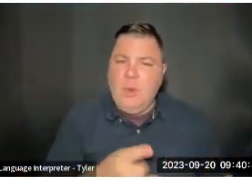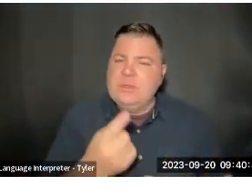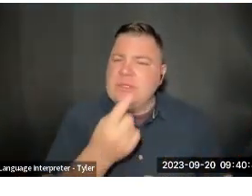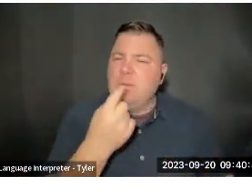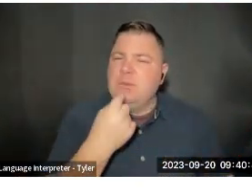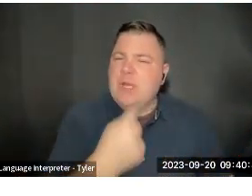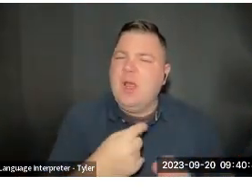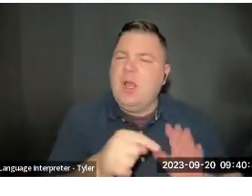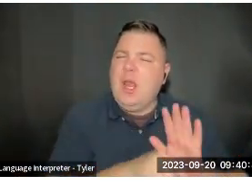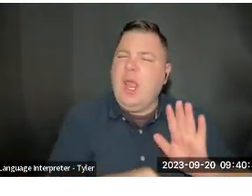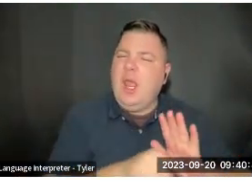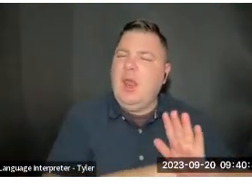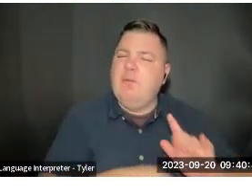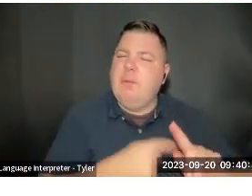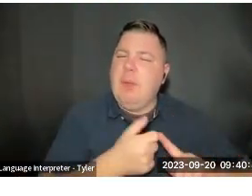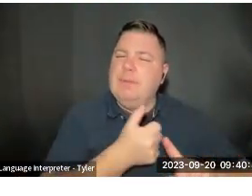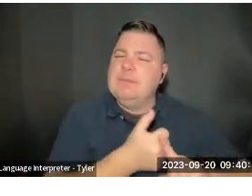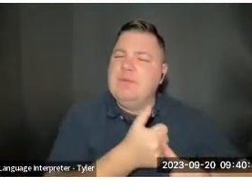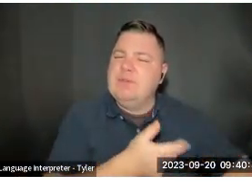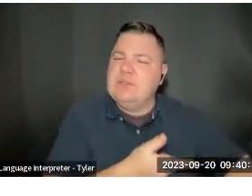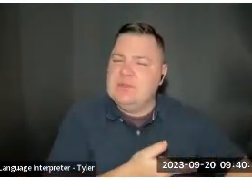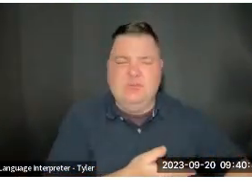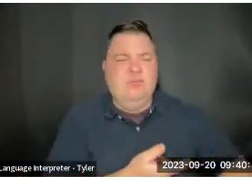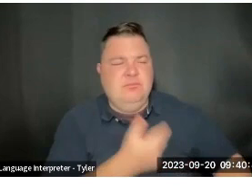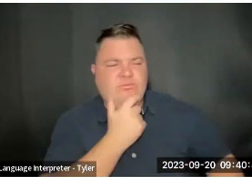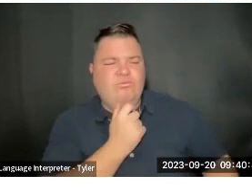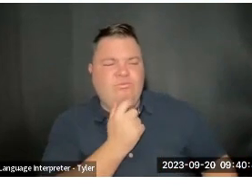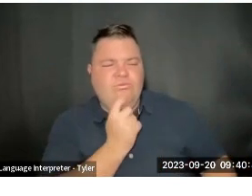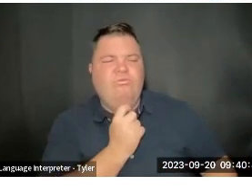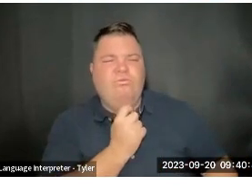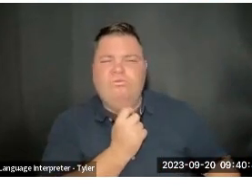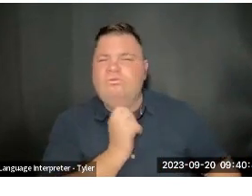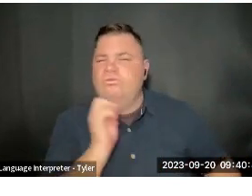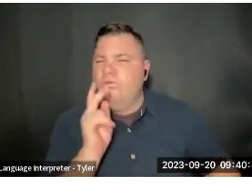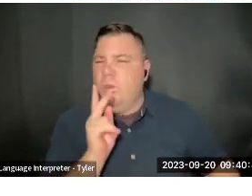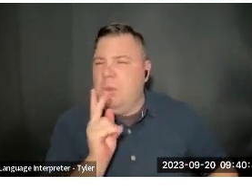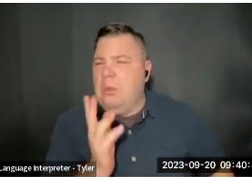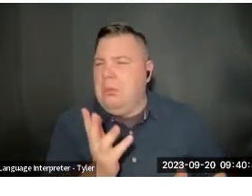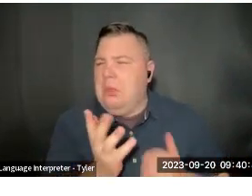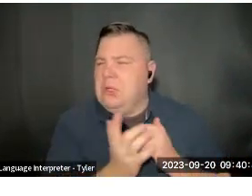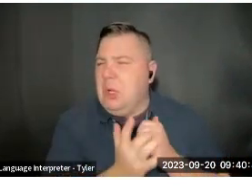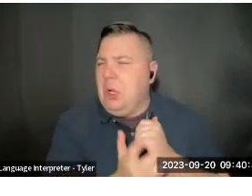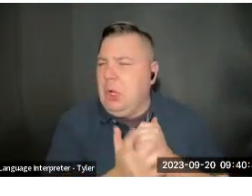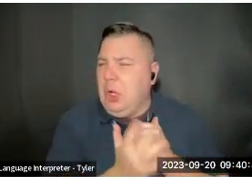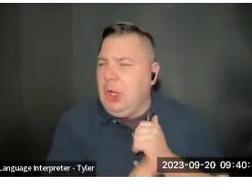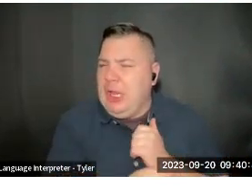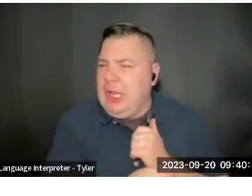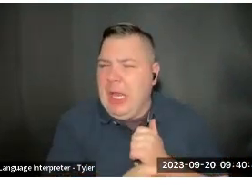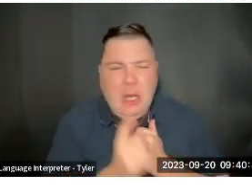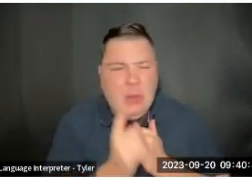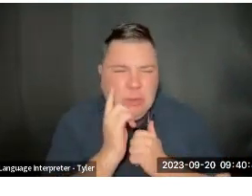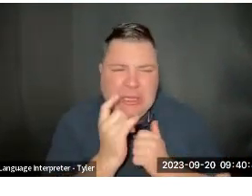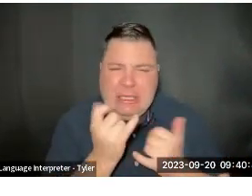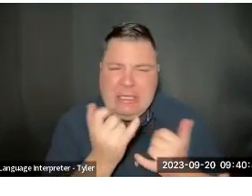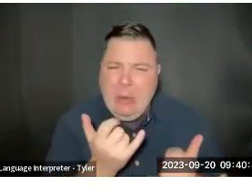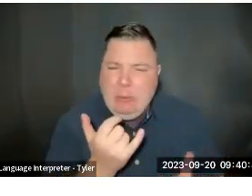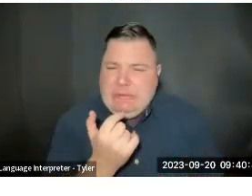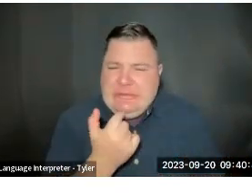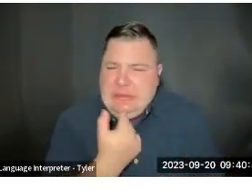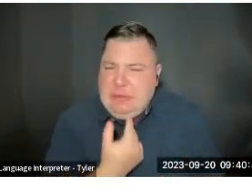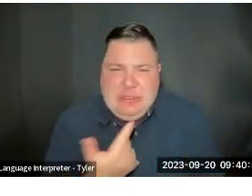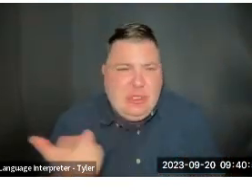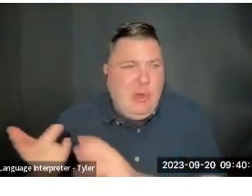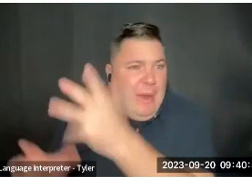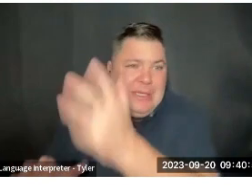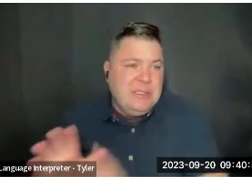about themselves. And you might go, okay, well, those are early. I don't think the person is in crisis, but